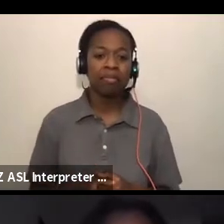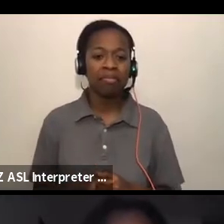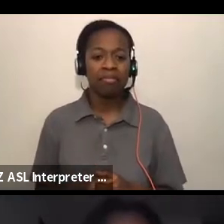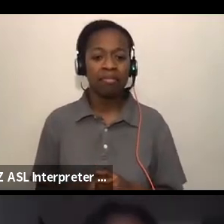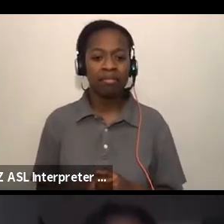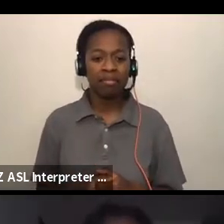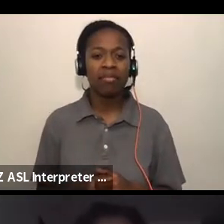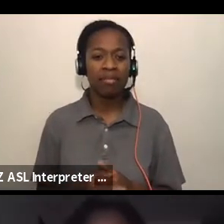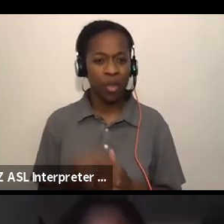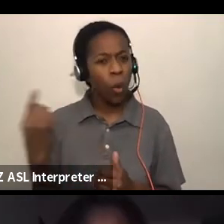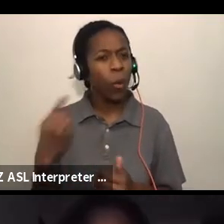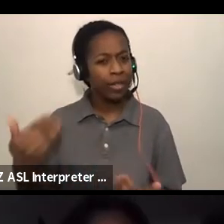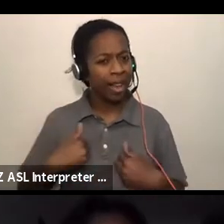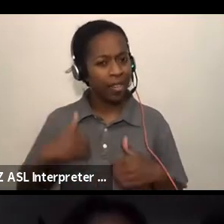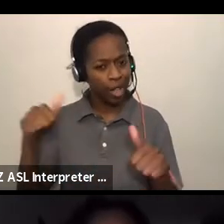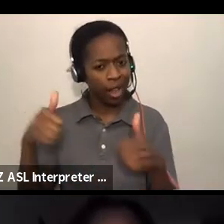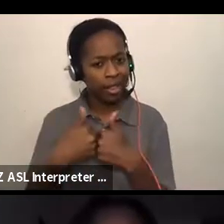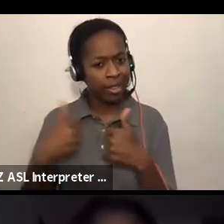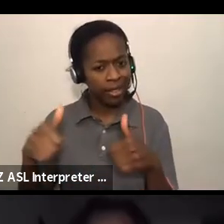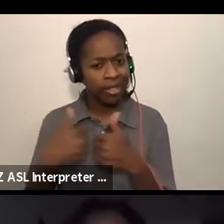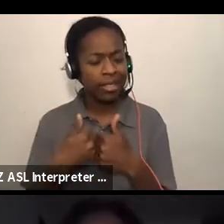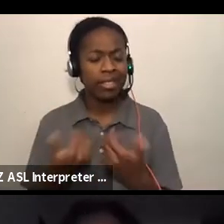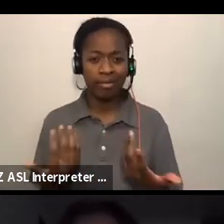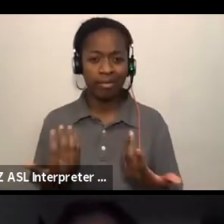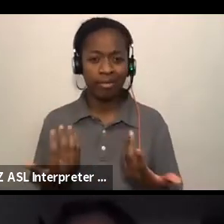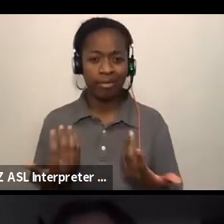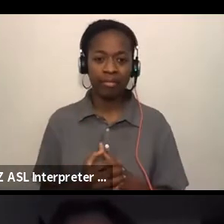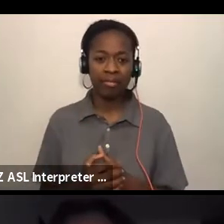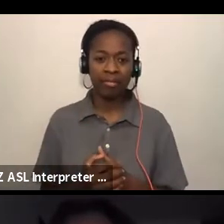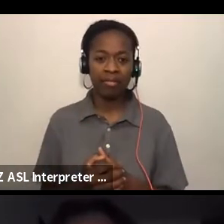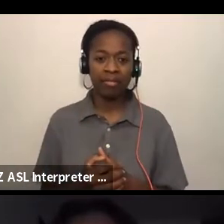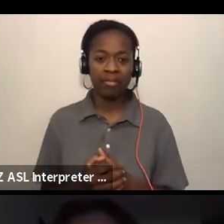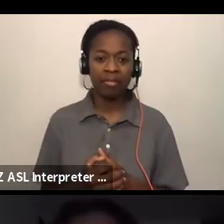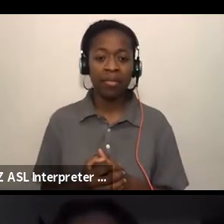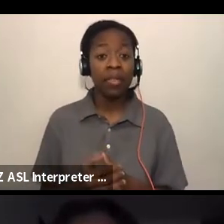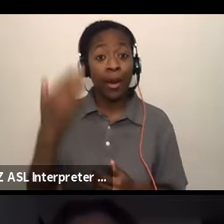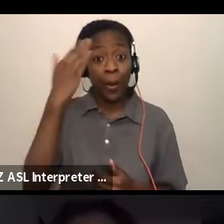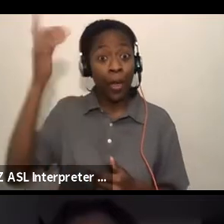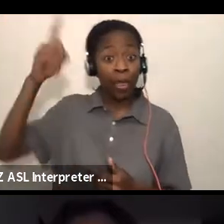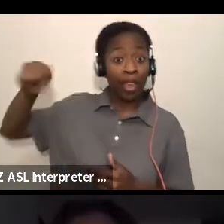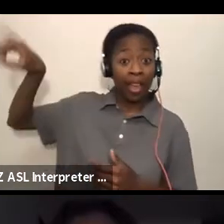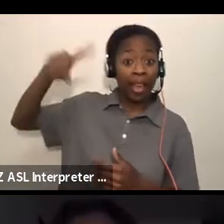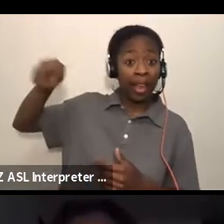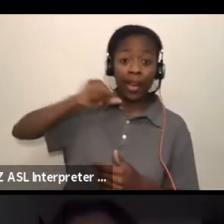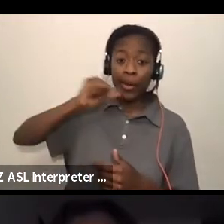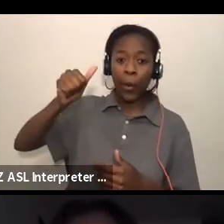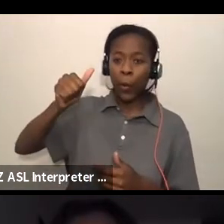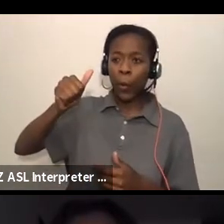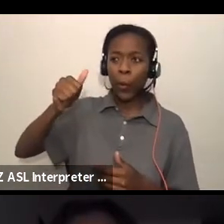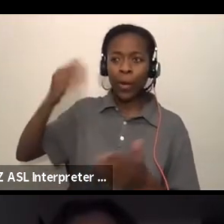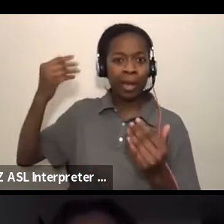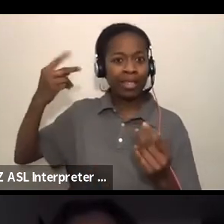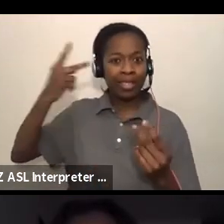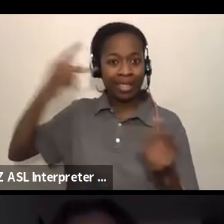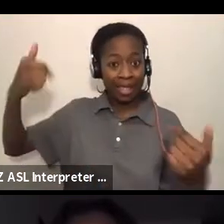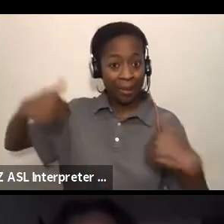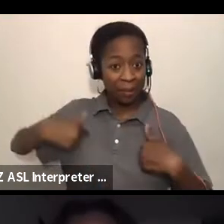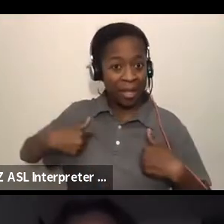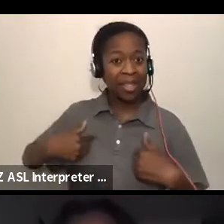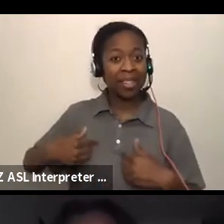with that challenge of like, I know coming into this like they don't expect to see like, for instance, a Black man like me of my size